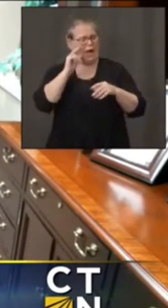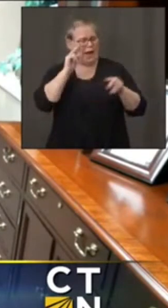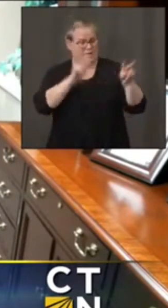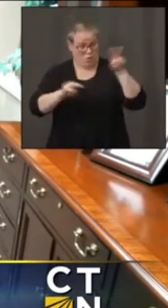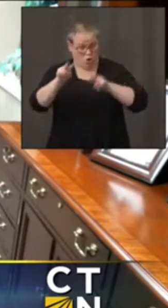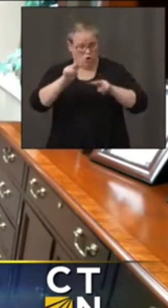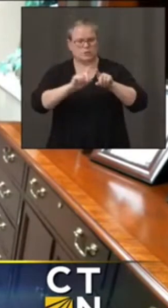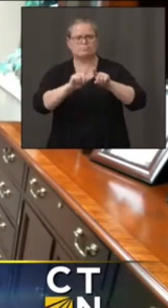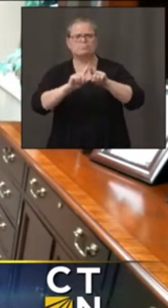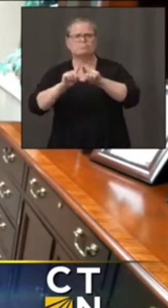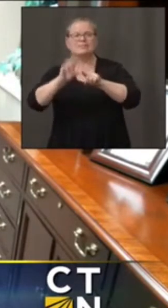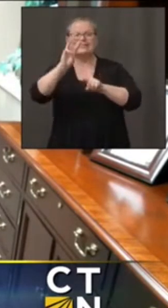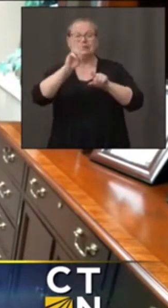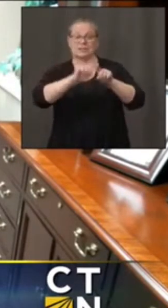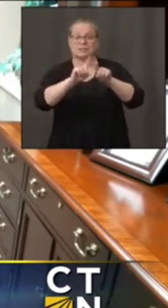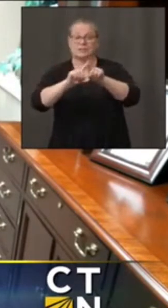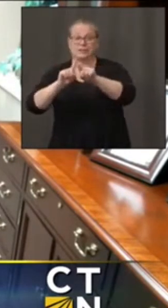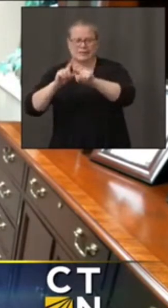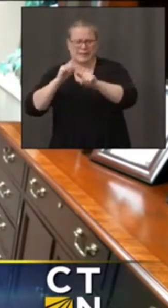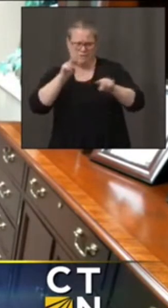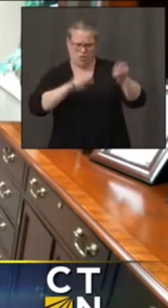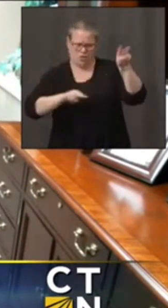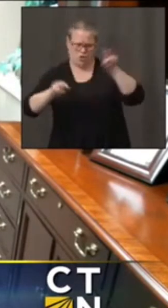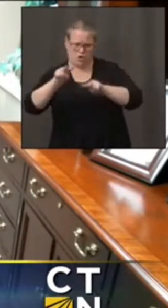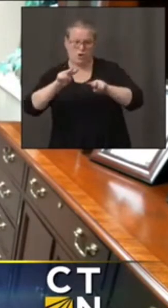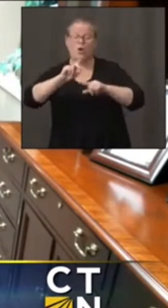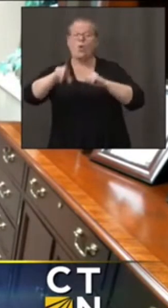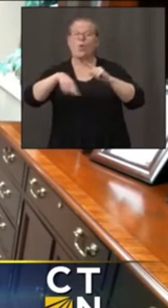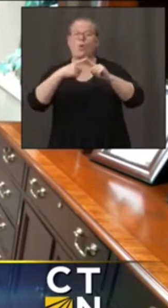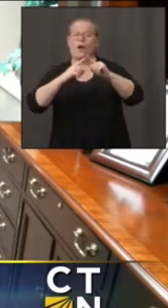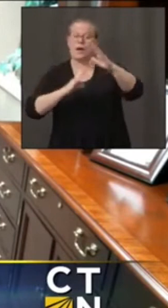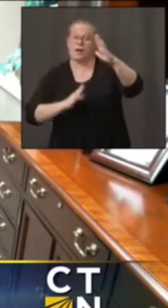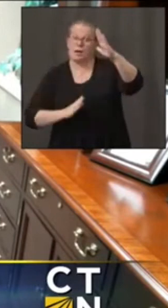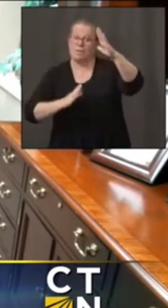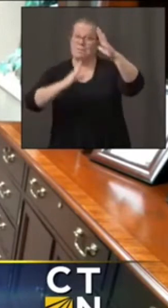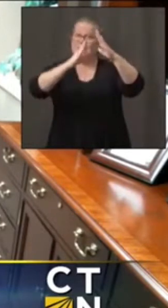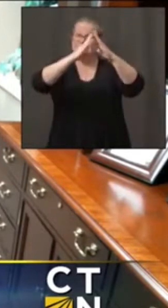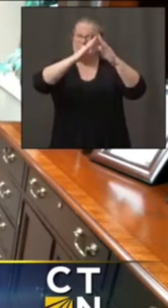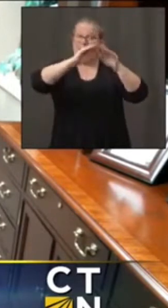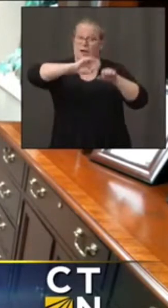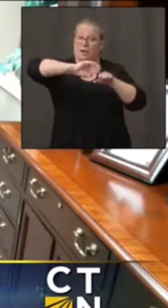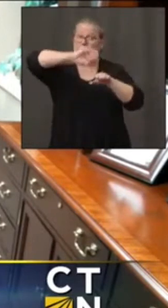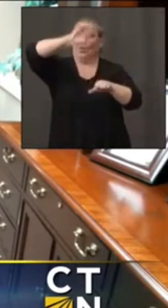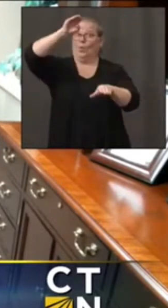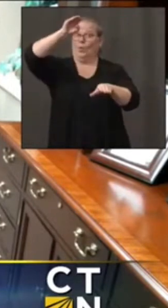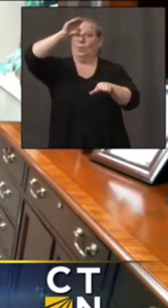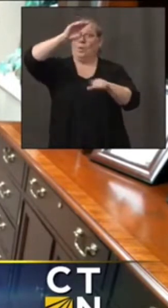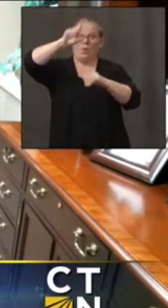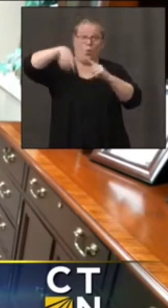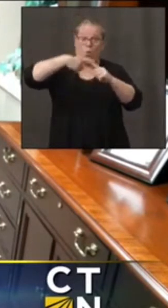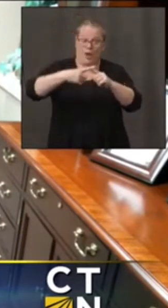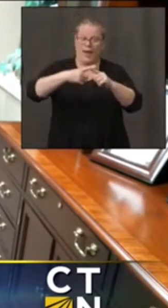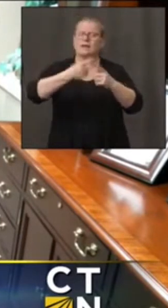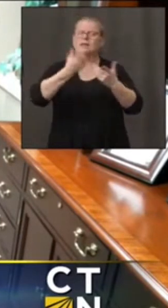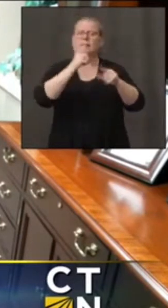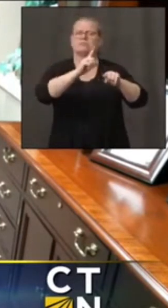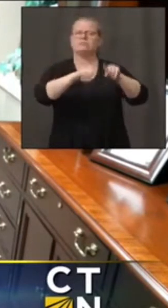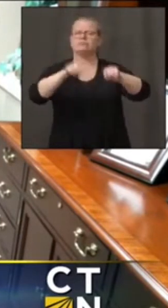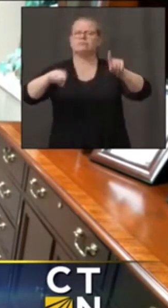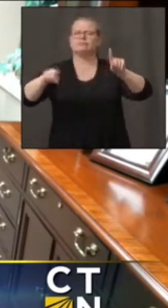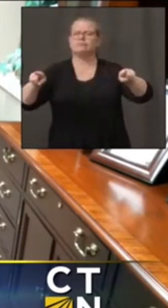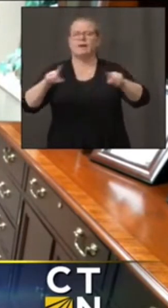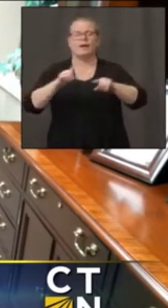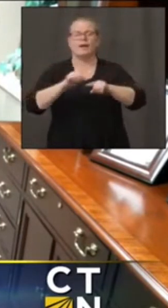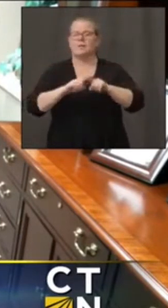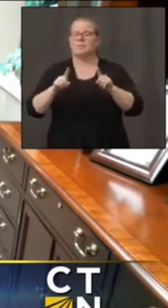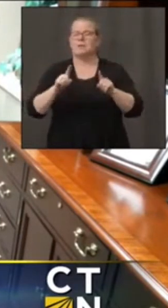when we'll probably reach the peak, I think at the moment the consensus is that it's probably not going to occur